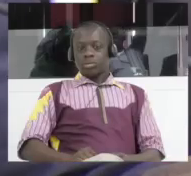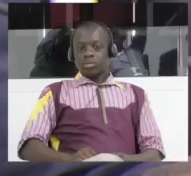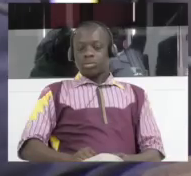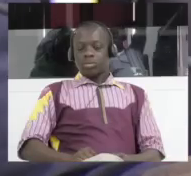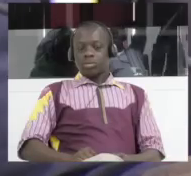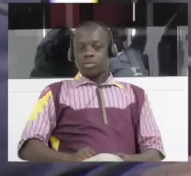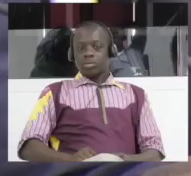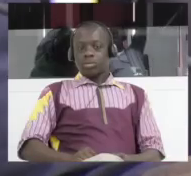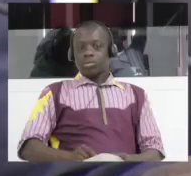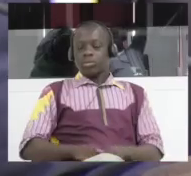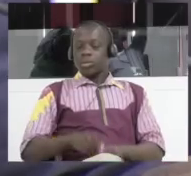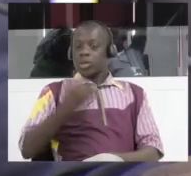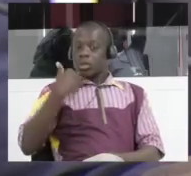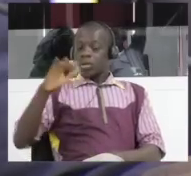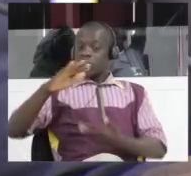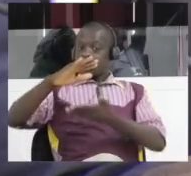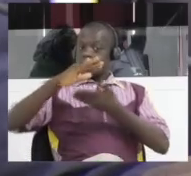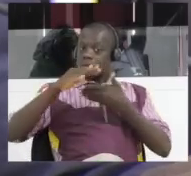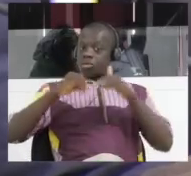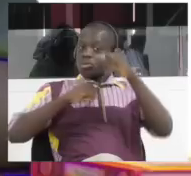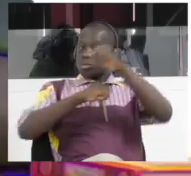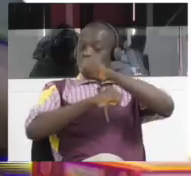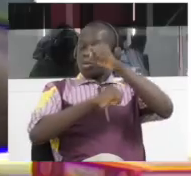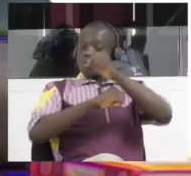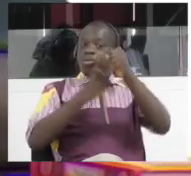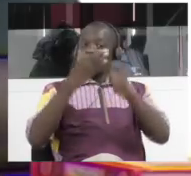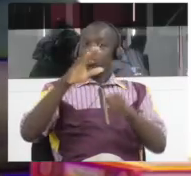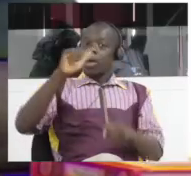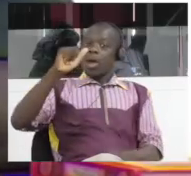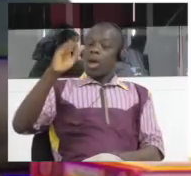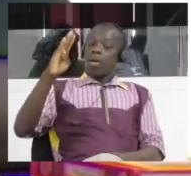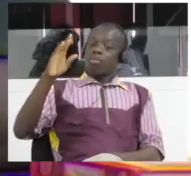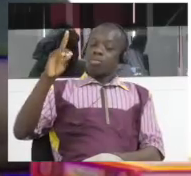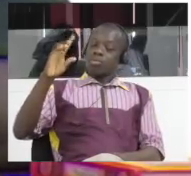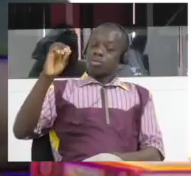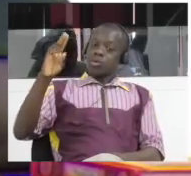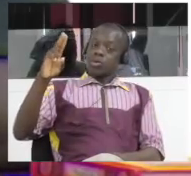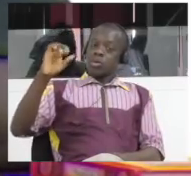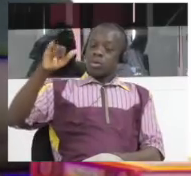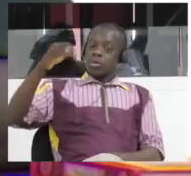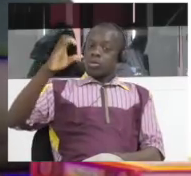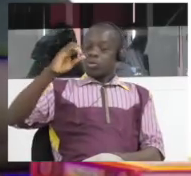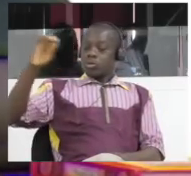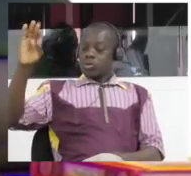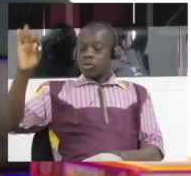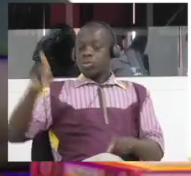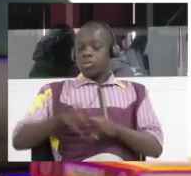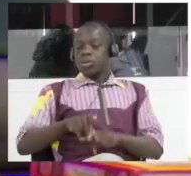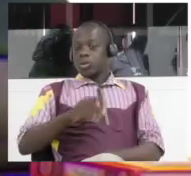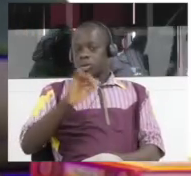You received support from Abdou Diouf at this stage? Well, I will not call it support, but at least we receive